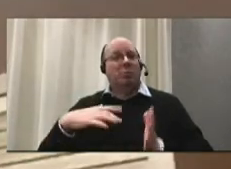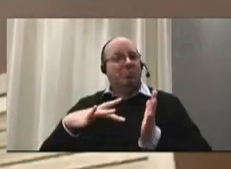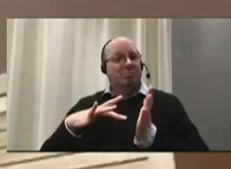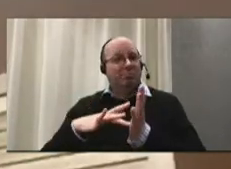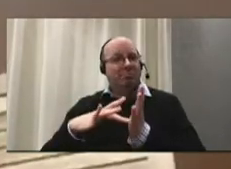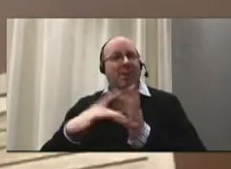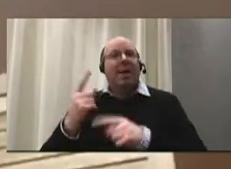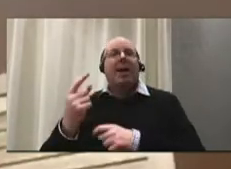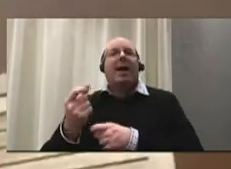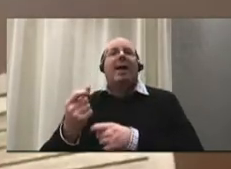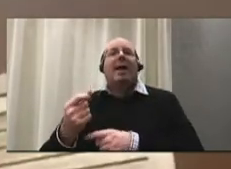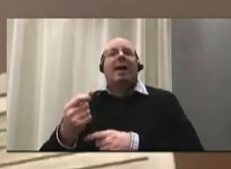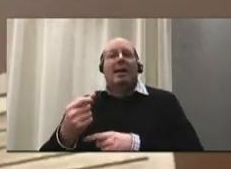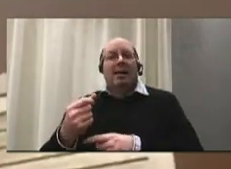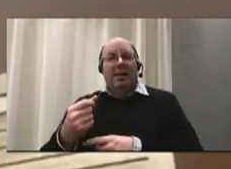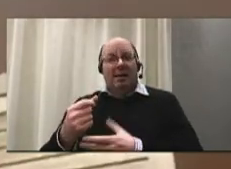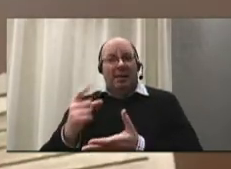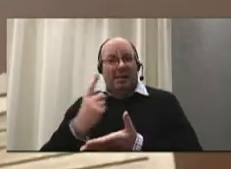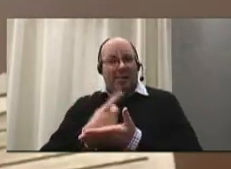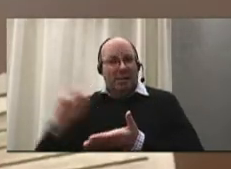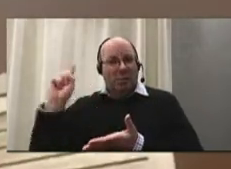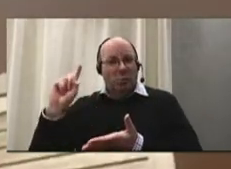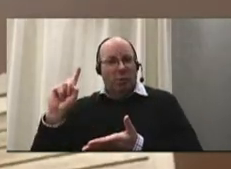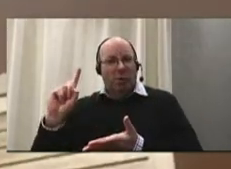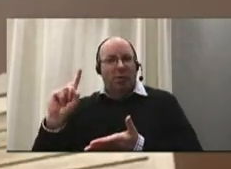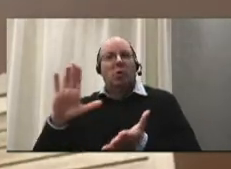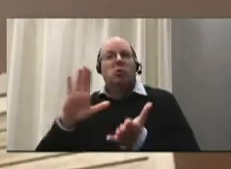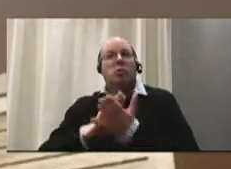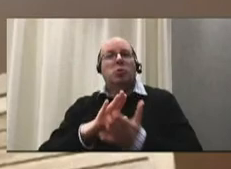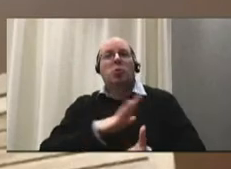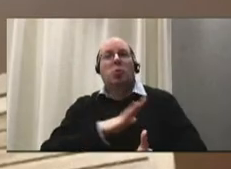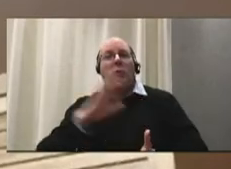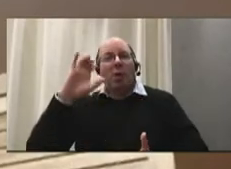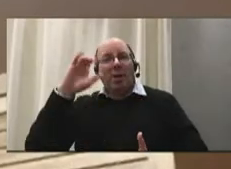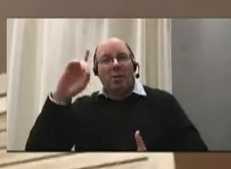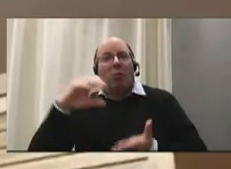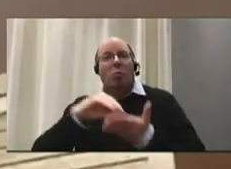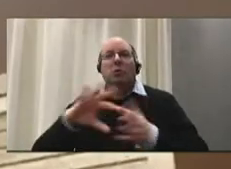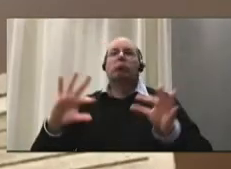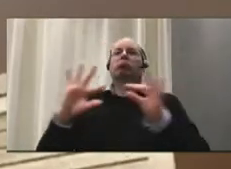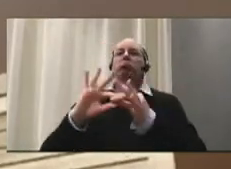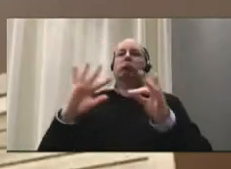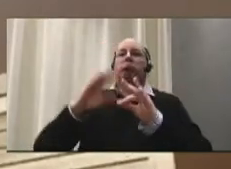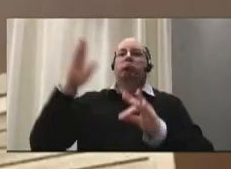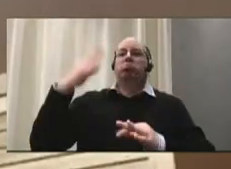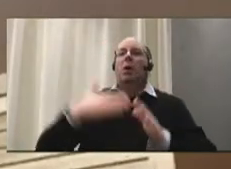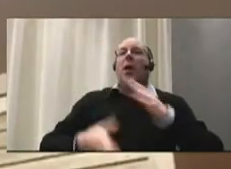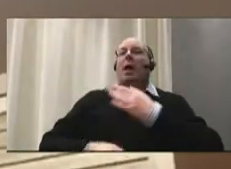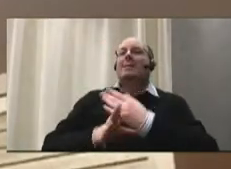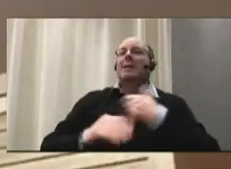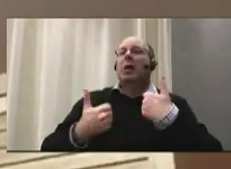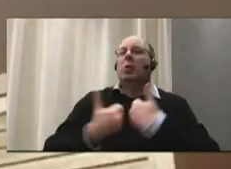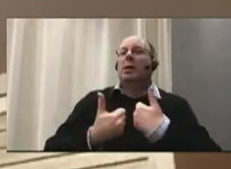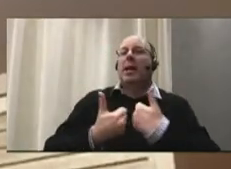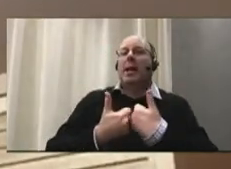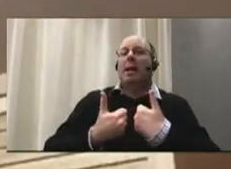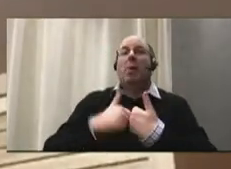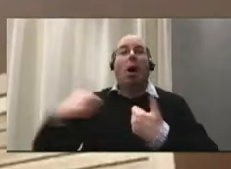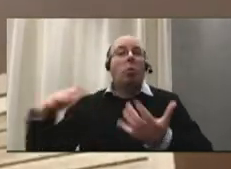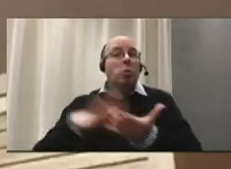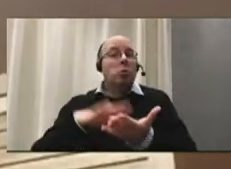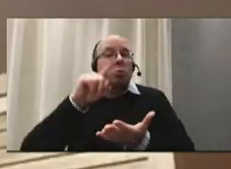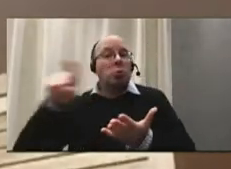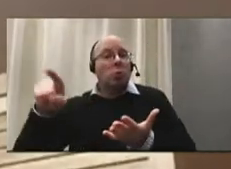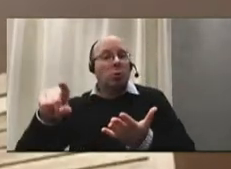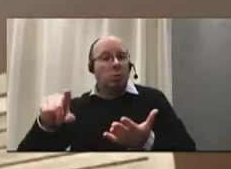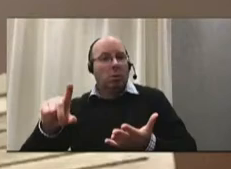before the Board of Education about an incident this fall at a soccer game where students of another school proceeded to